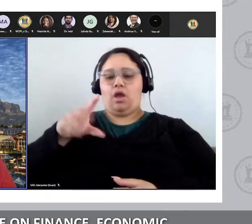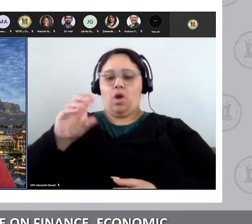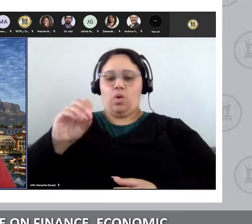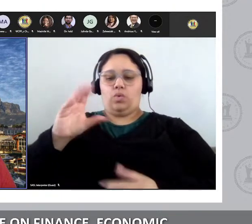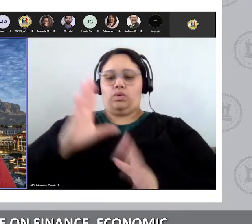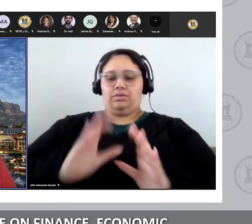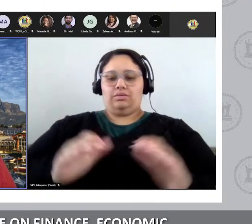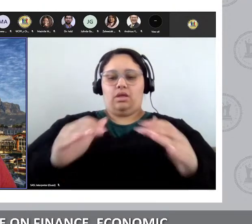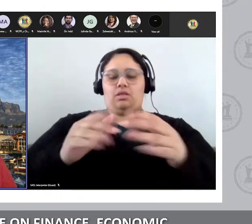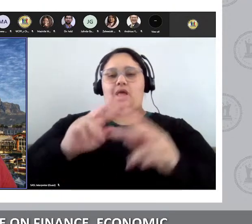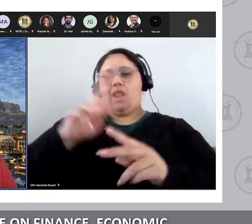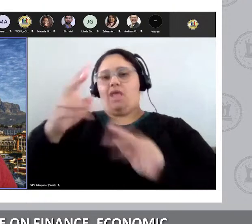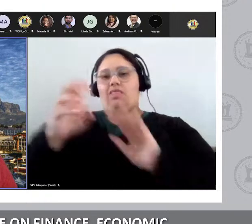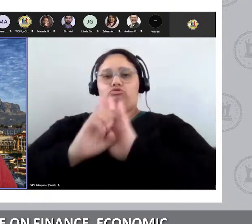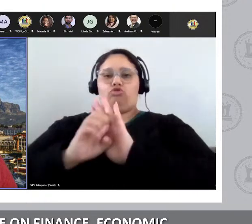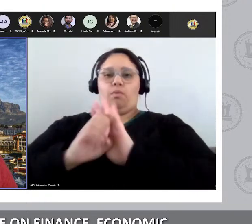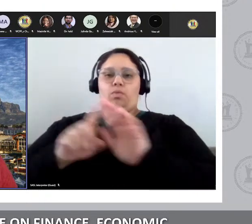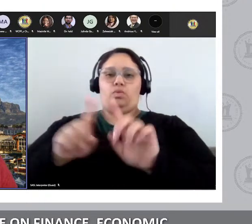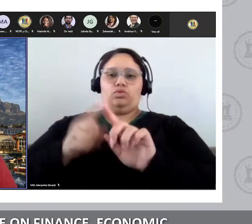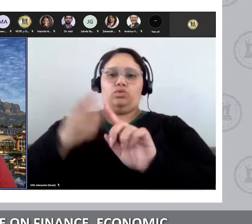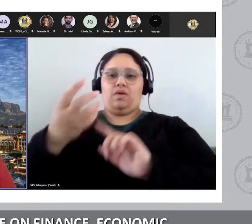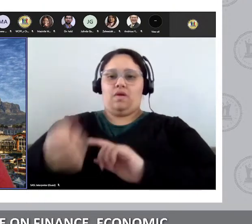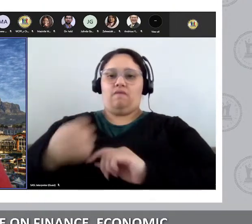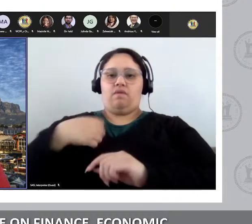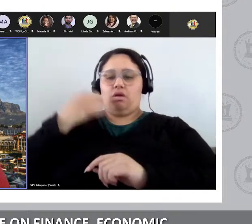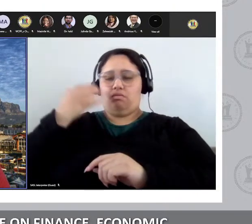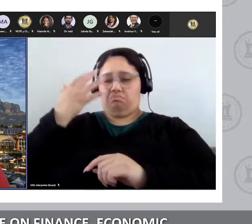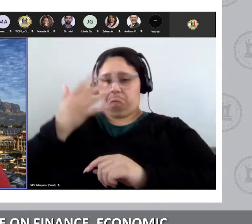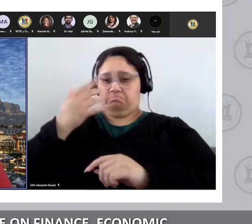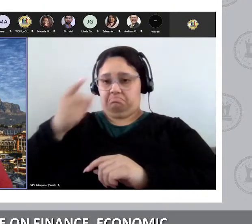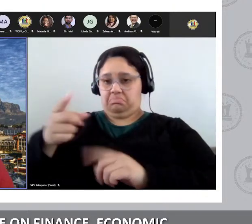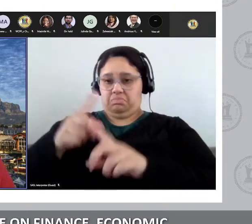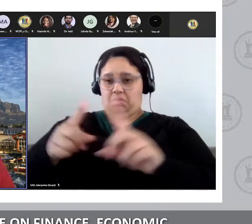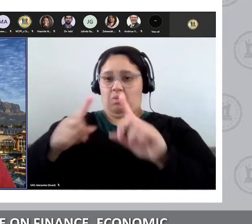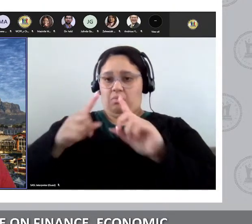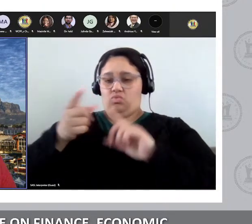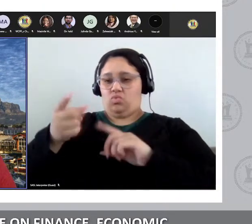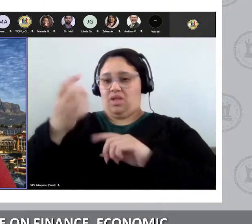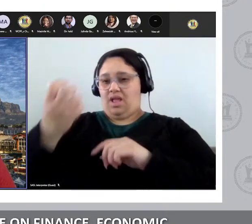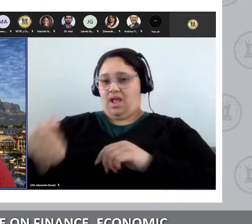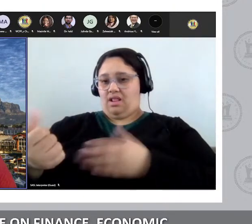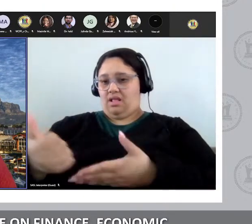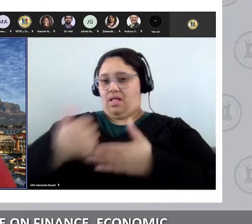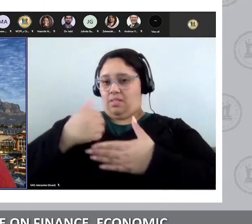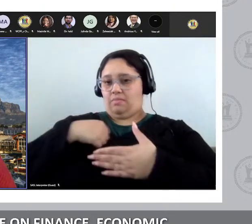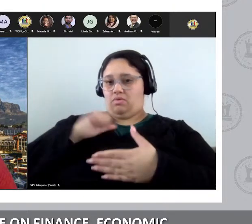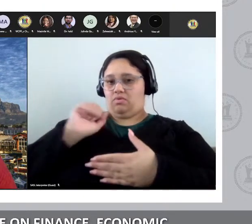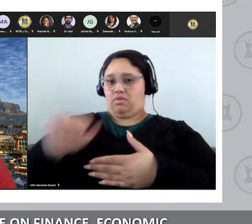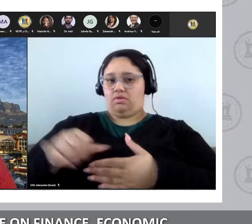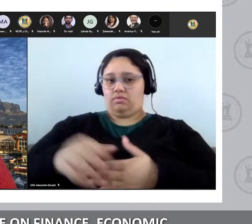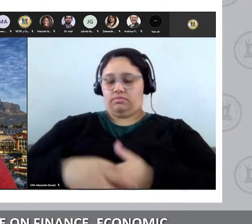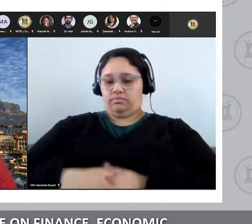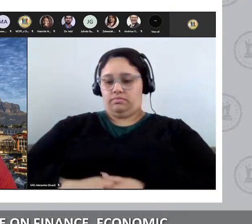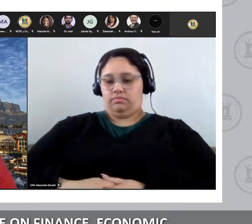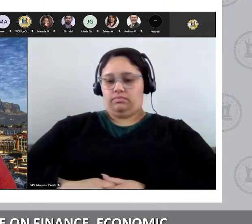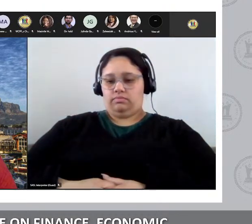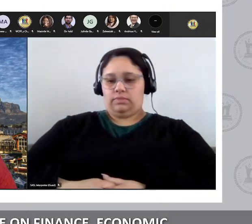might be other examples as well. I wonder if the department can help me out on that one.